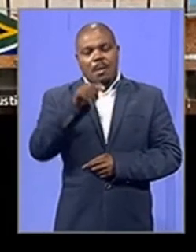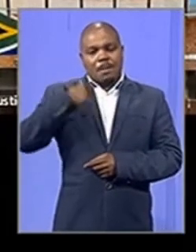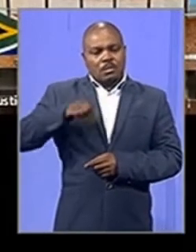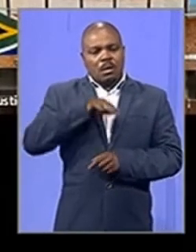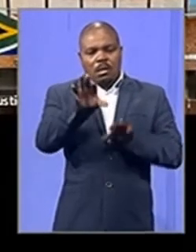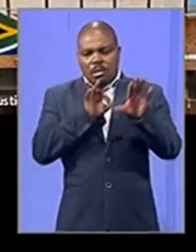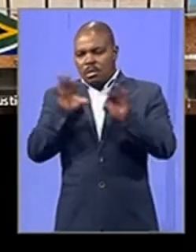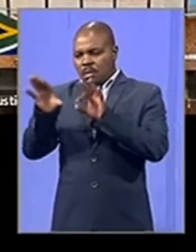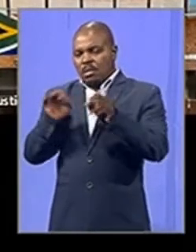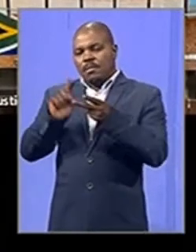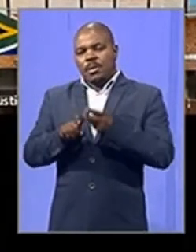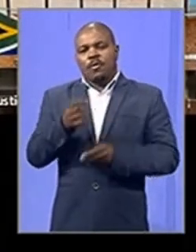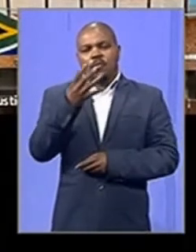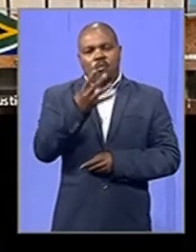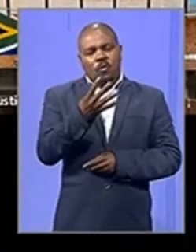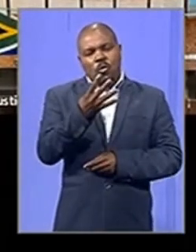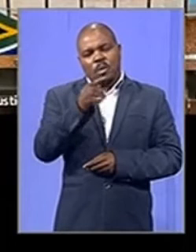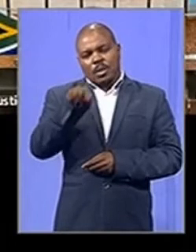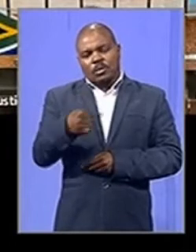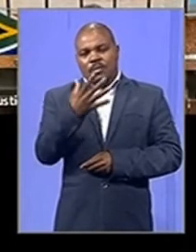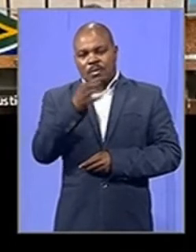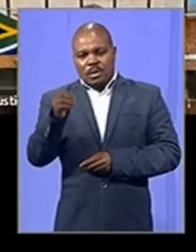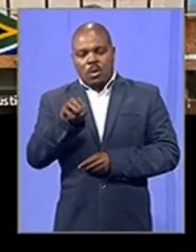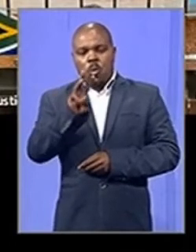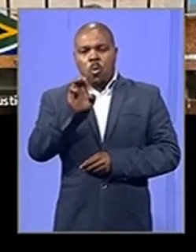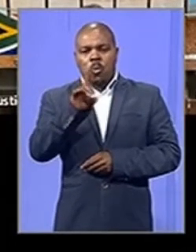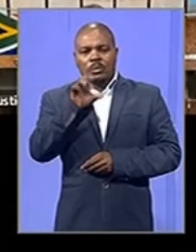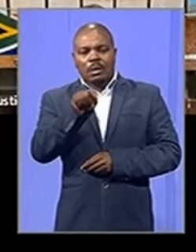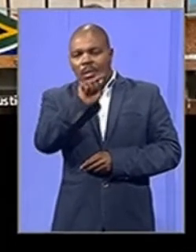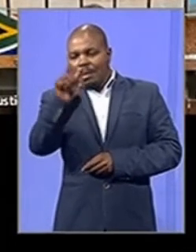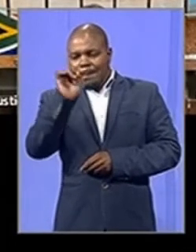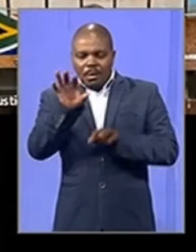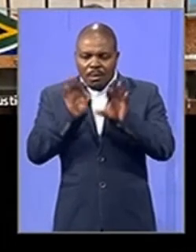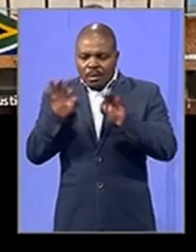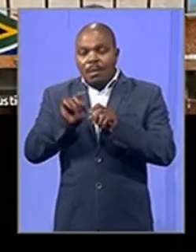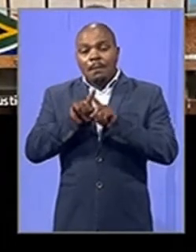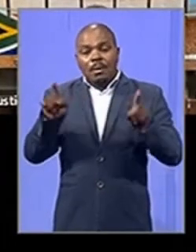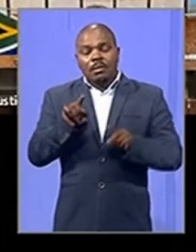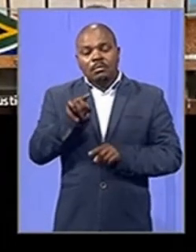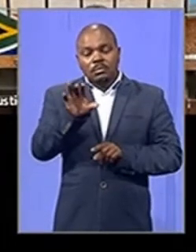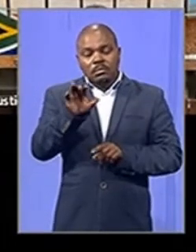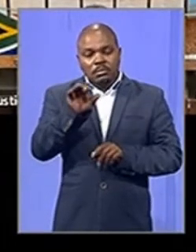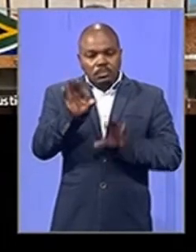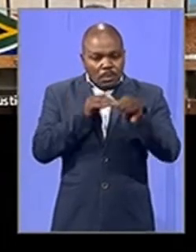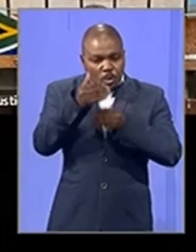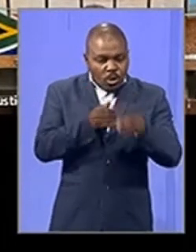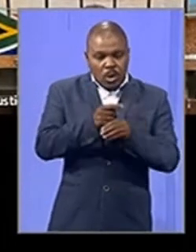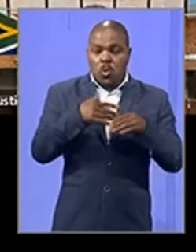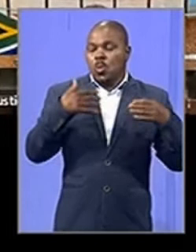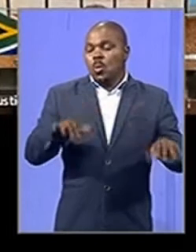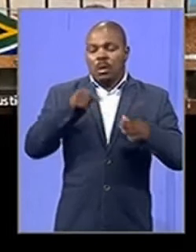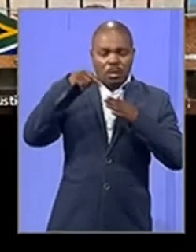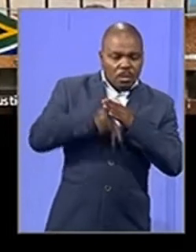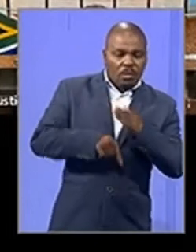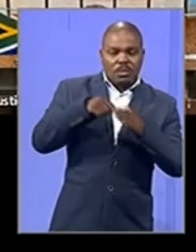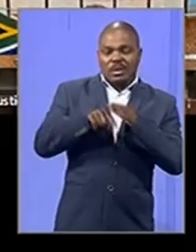and nearly 4,500 wards. The selection process is arduous and it's crucial to